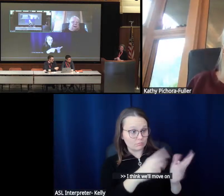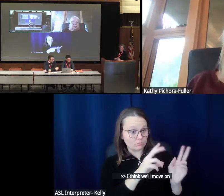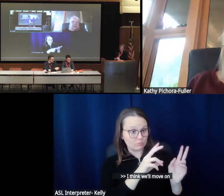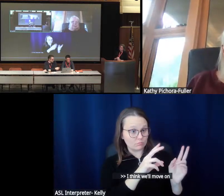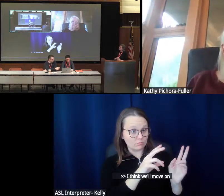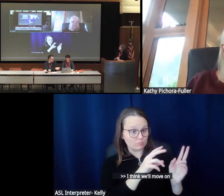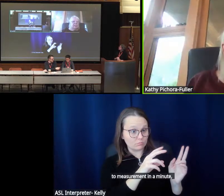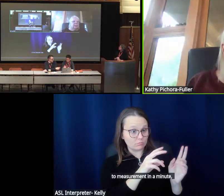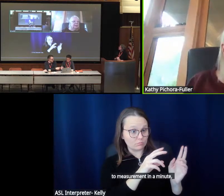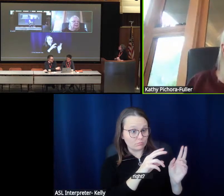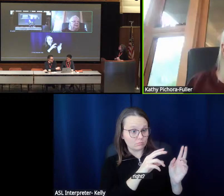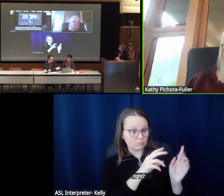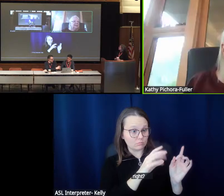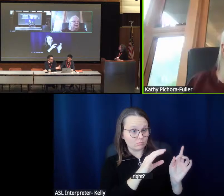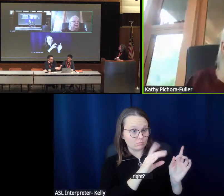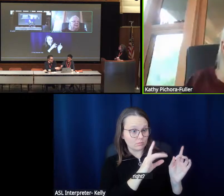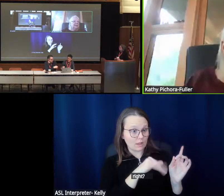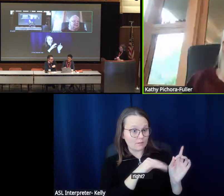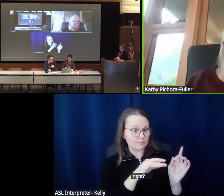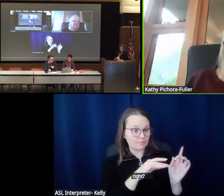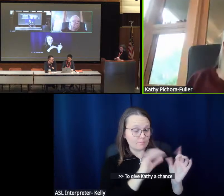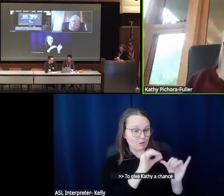to comment. Can I just